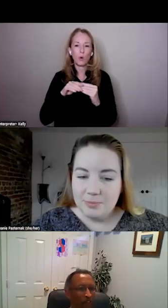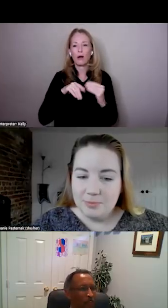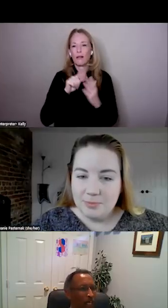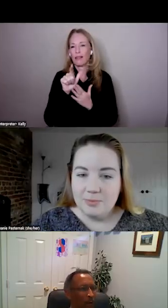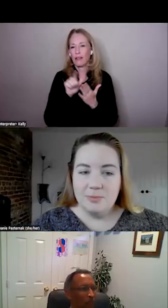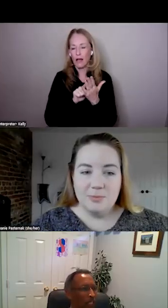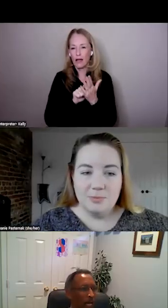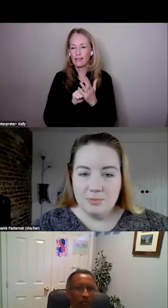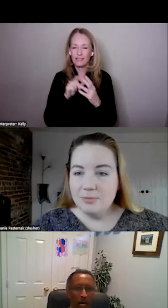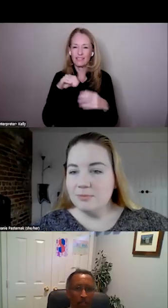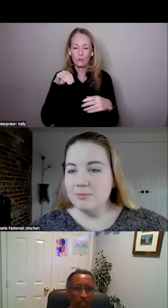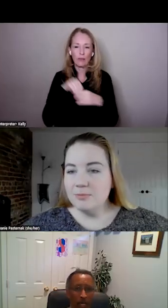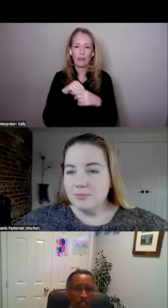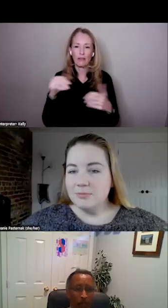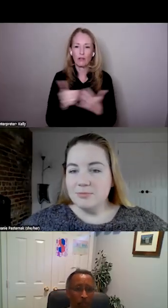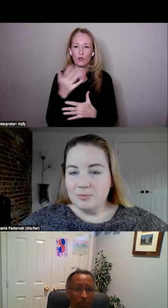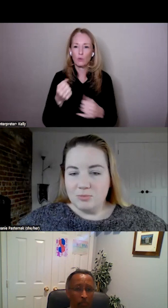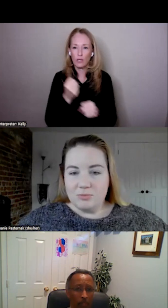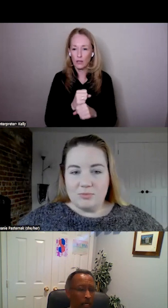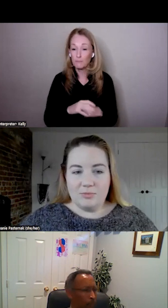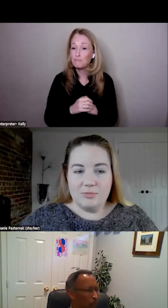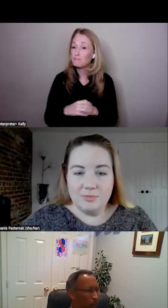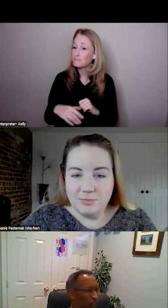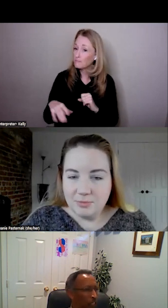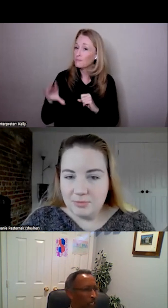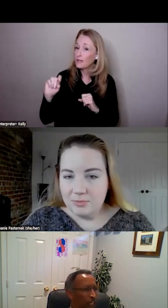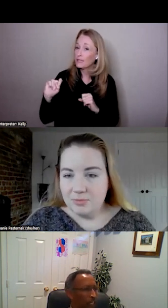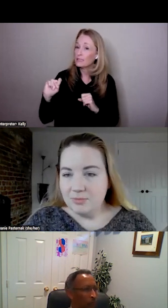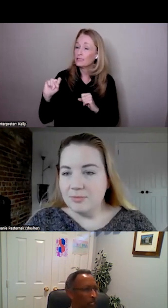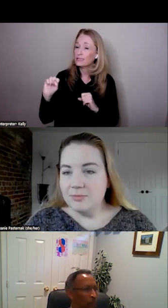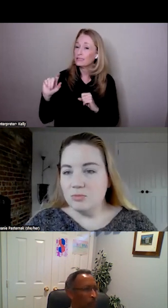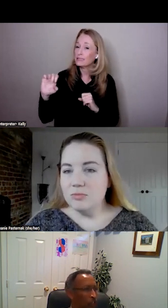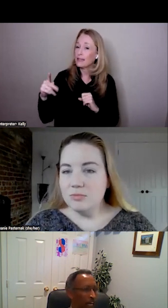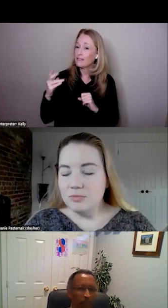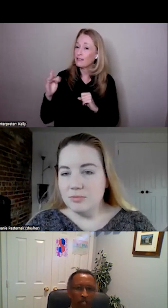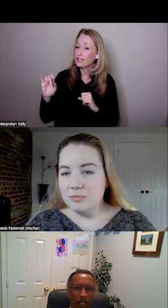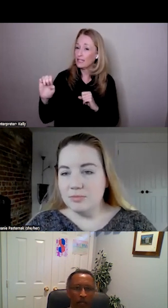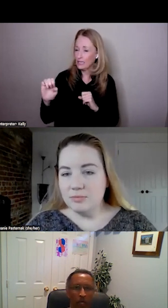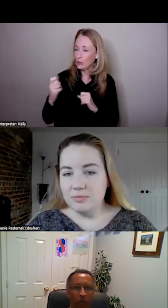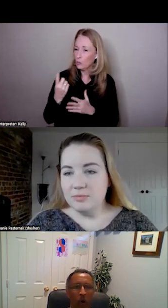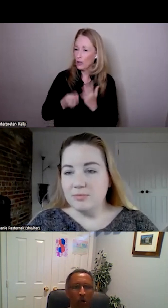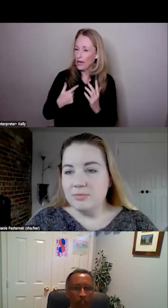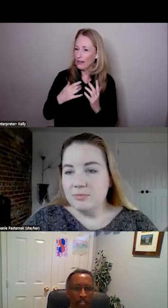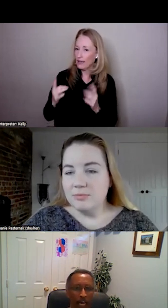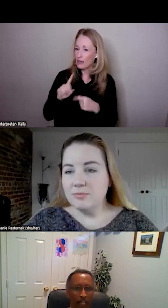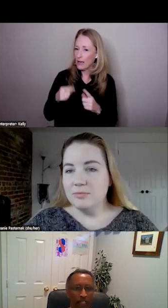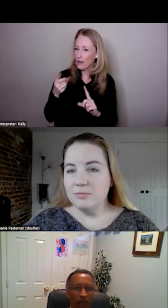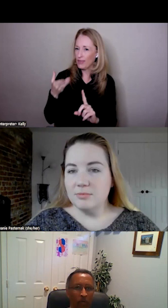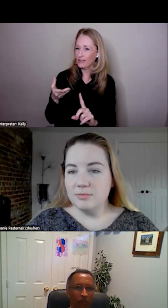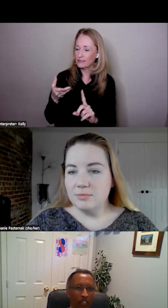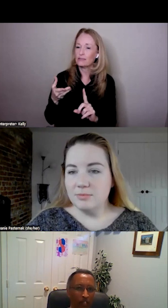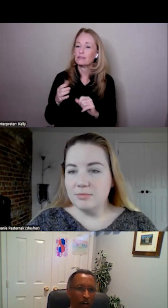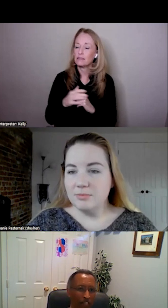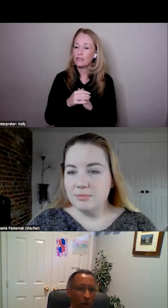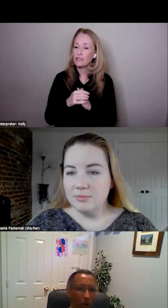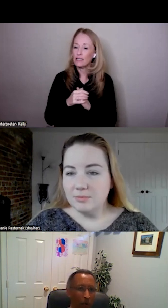And Stephanie, what I really like about this portion is really projectively, I think what we're all looking at is that